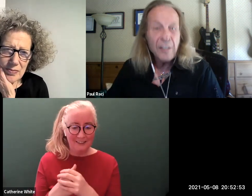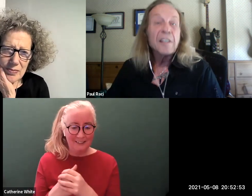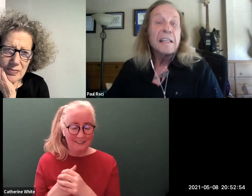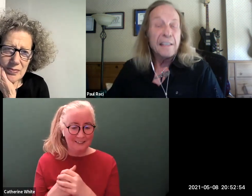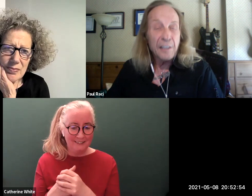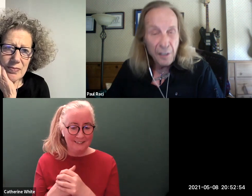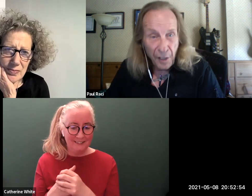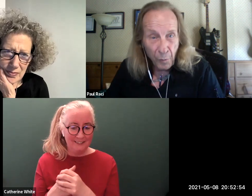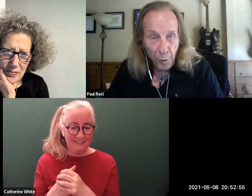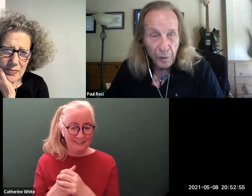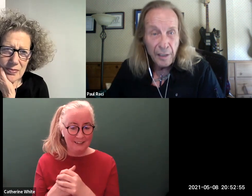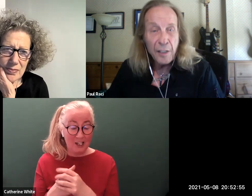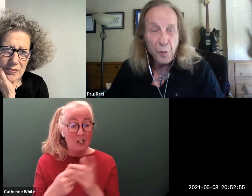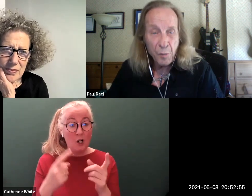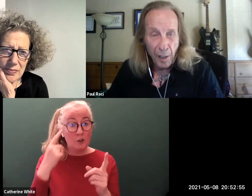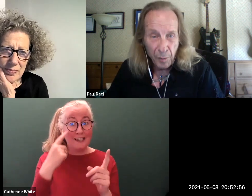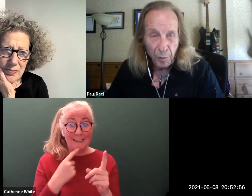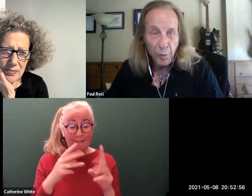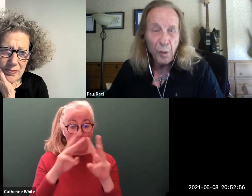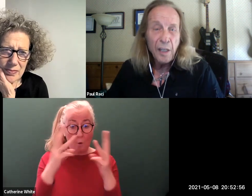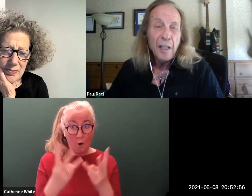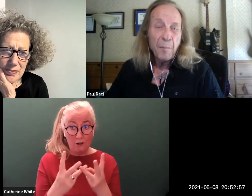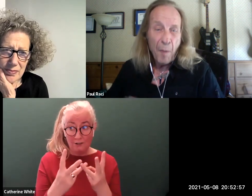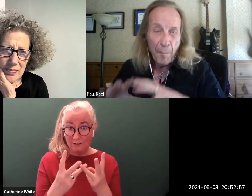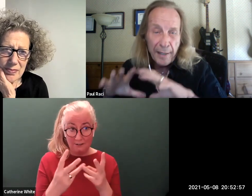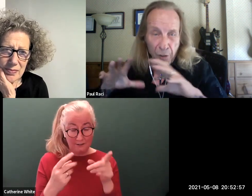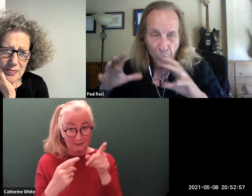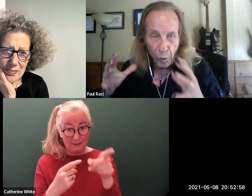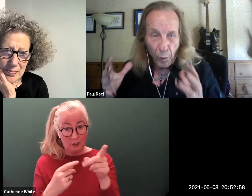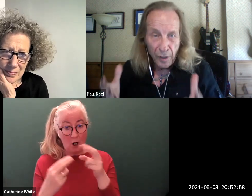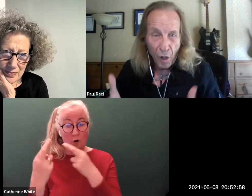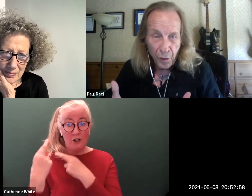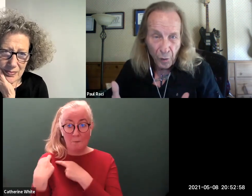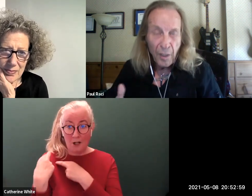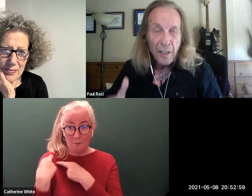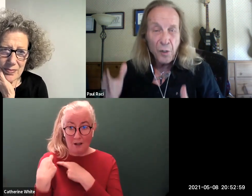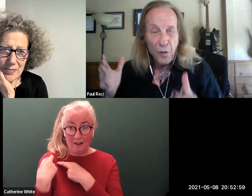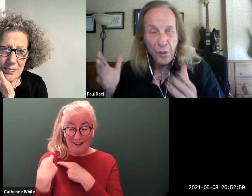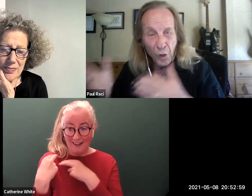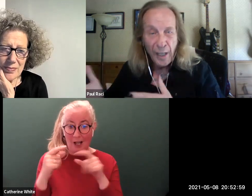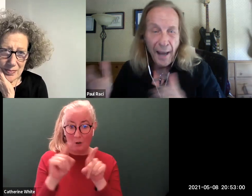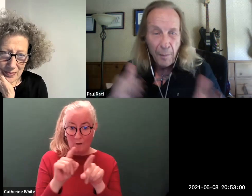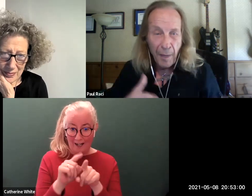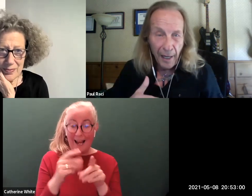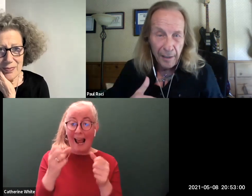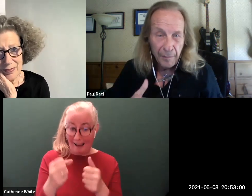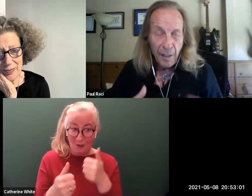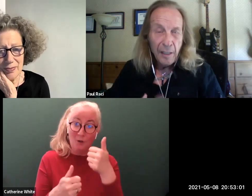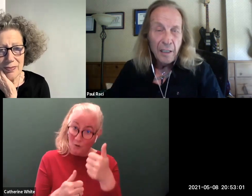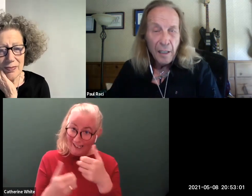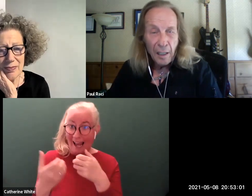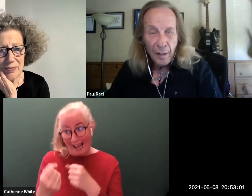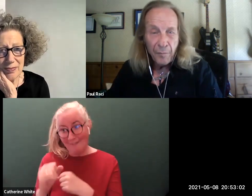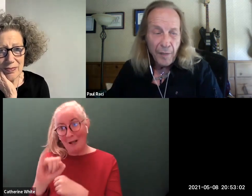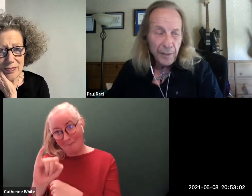said, the deaf world is responsible for making this world the way it is. Also, so there's the good and the bad.